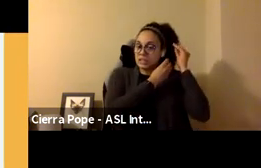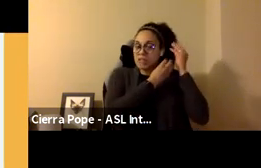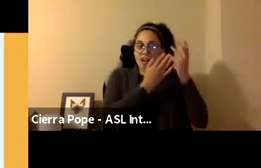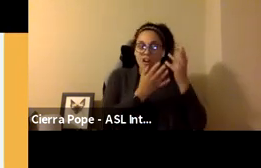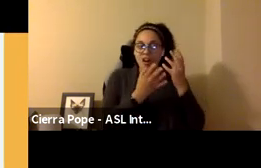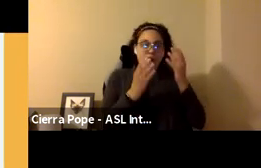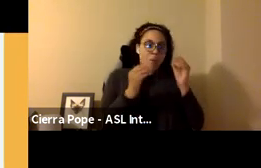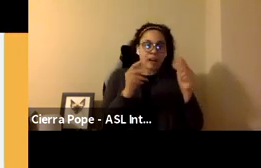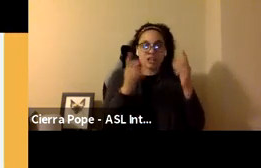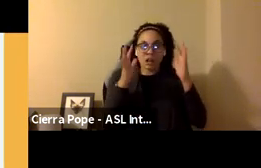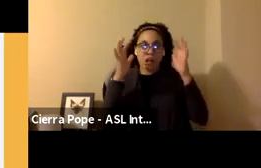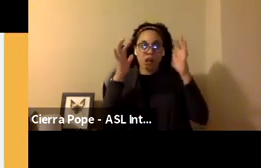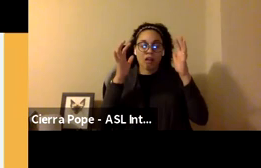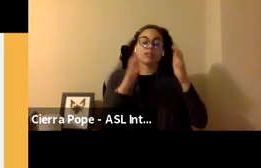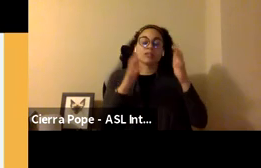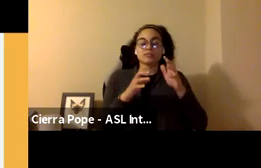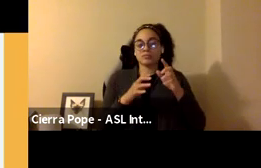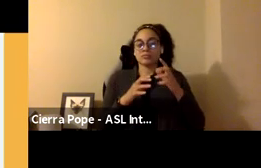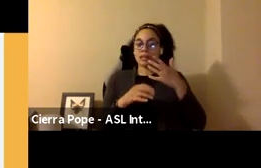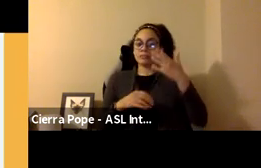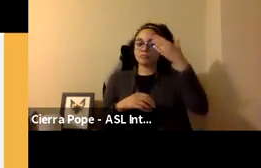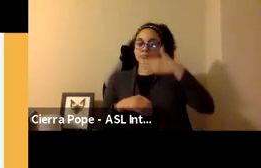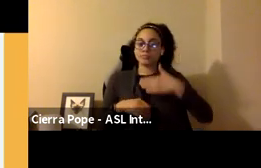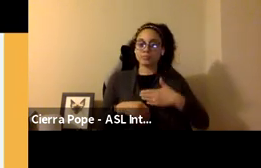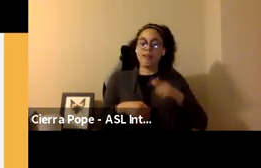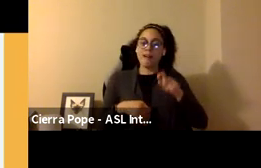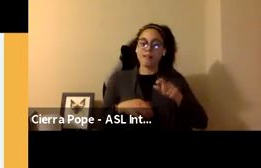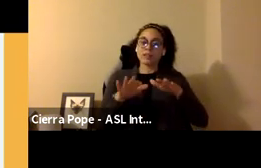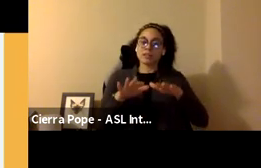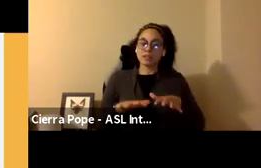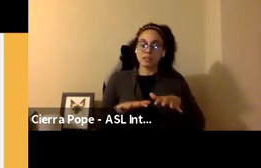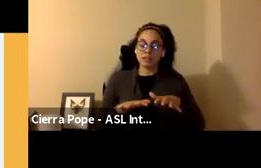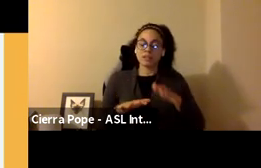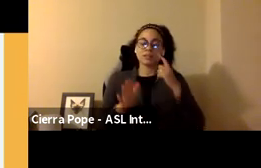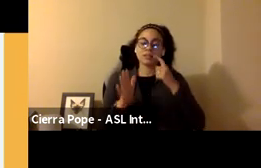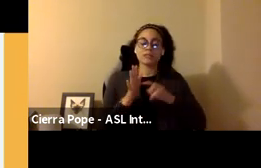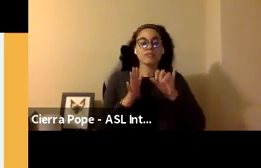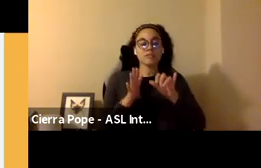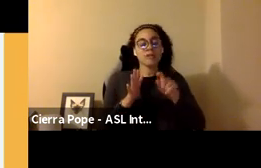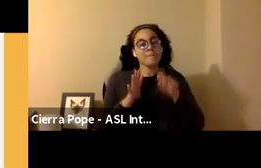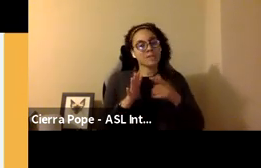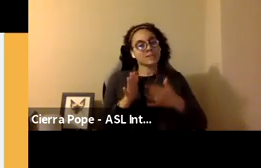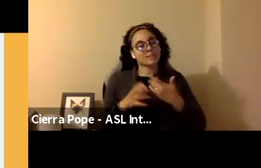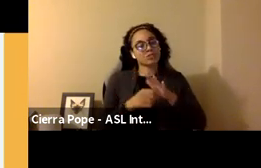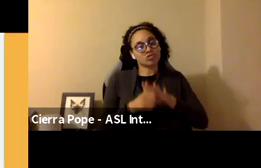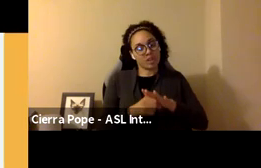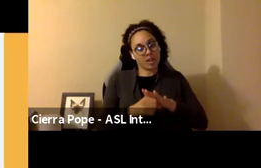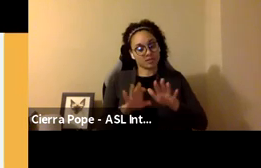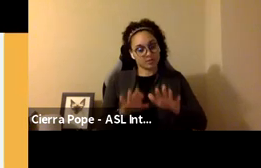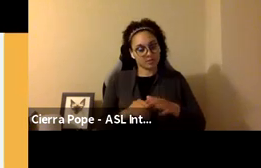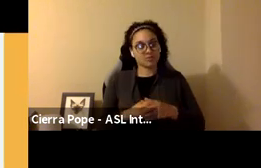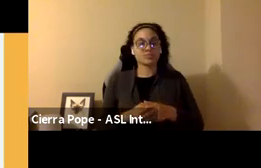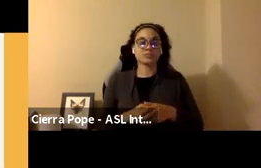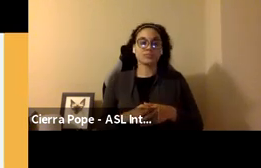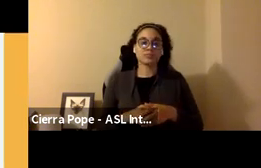far? But you've got to stay calm and just acknowledge, you know, that must be stressful, you know? And then the last part's